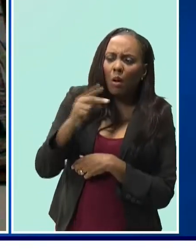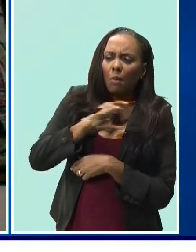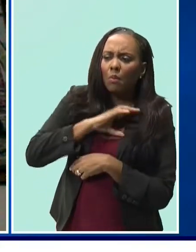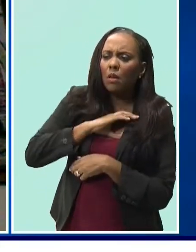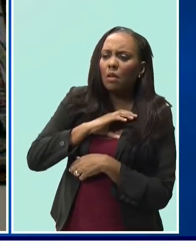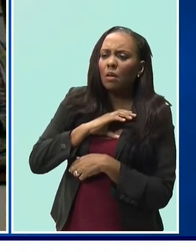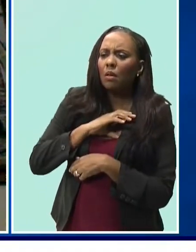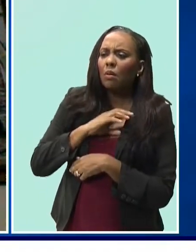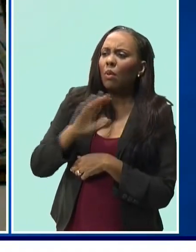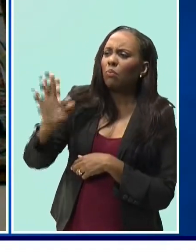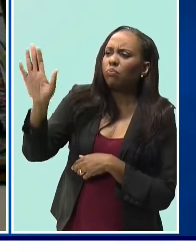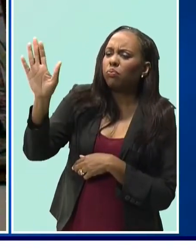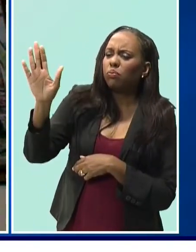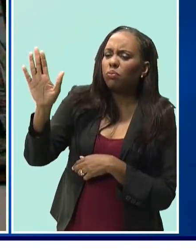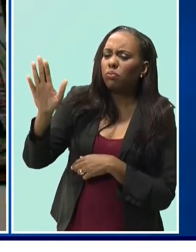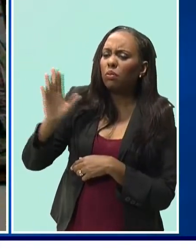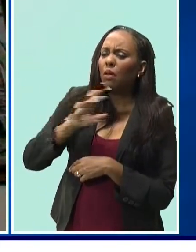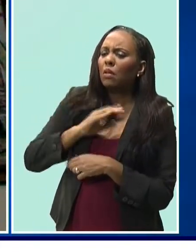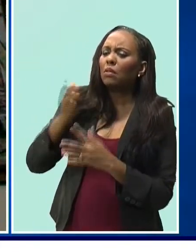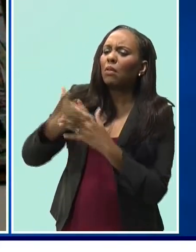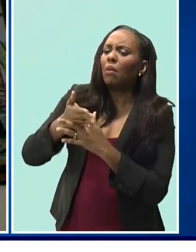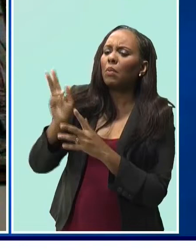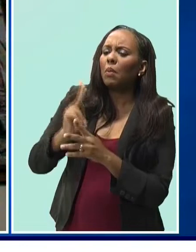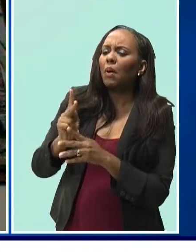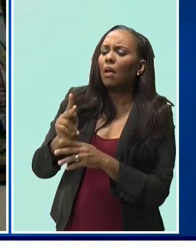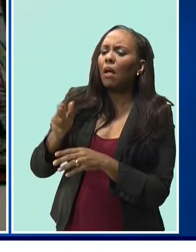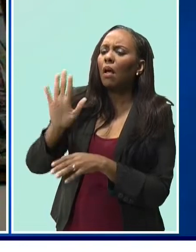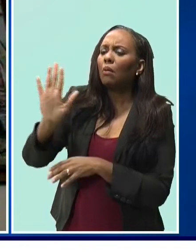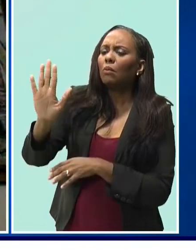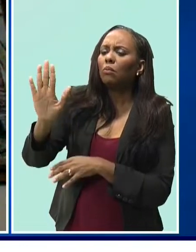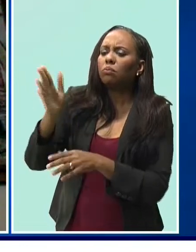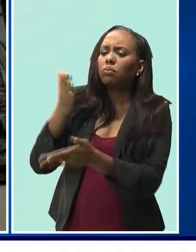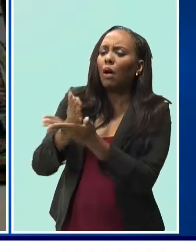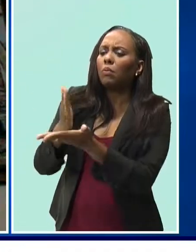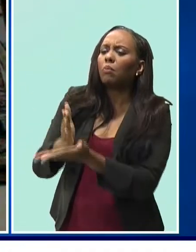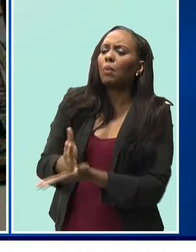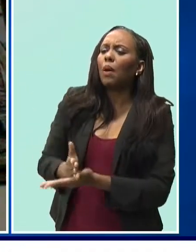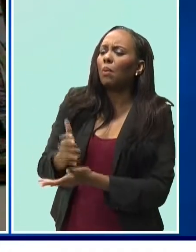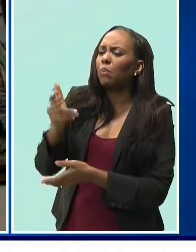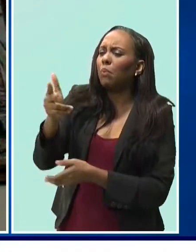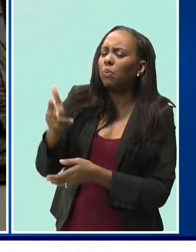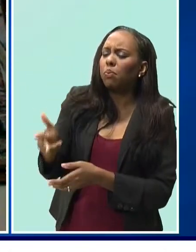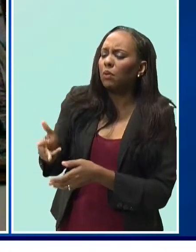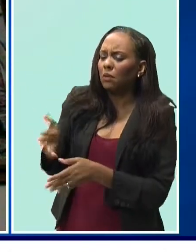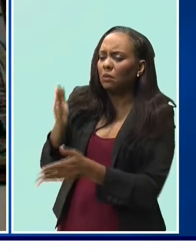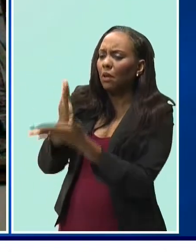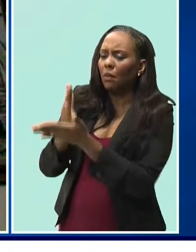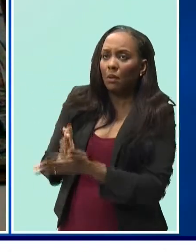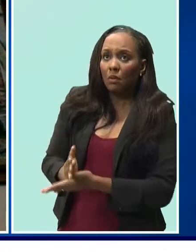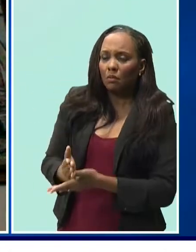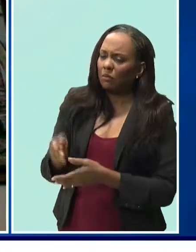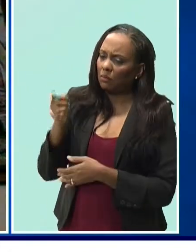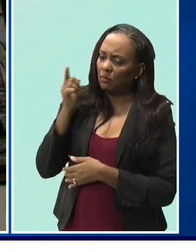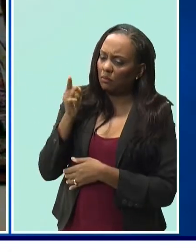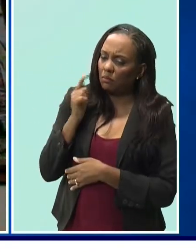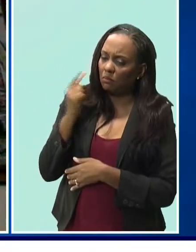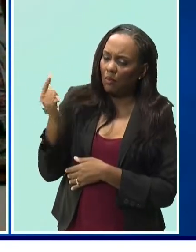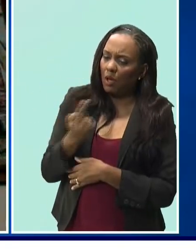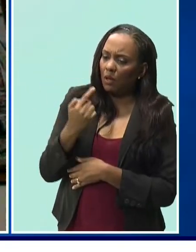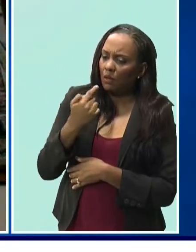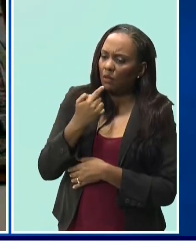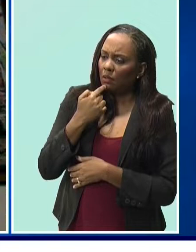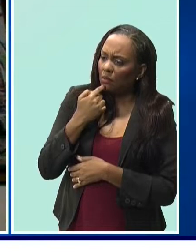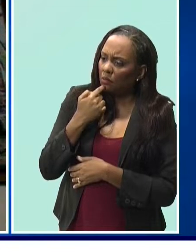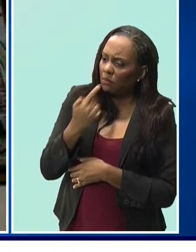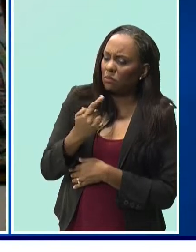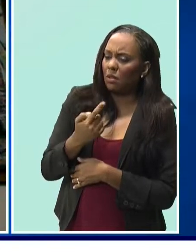in Waterford with more cars on the road. You've always been one, Mr. Carter, to speak quite frankly. Are you